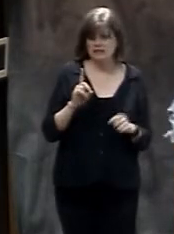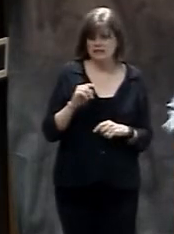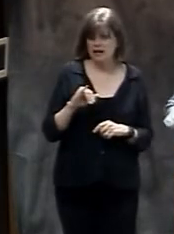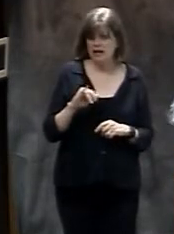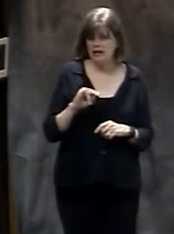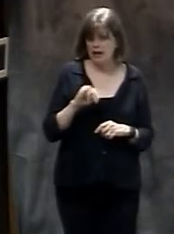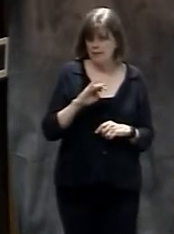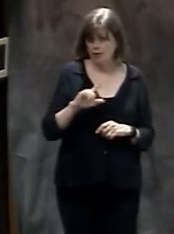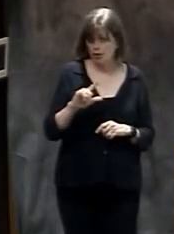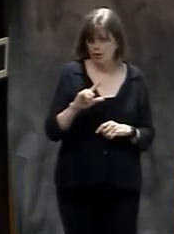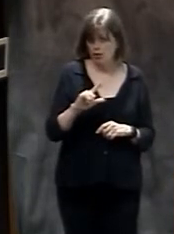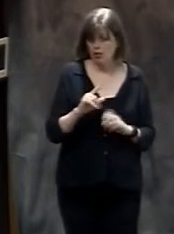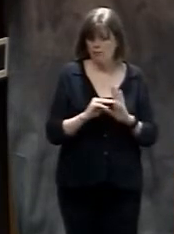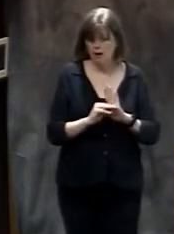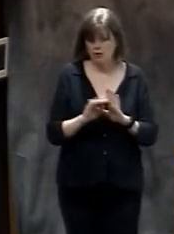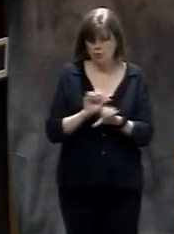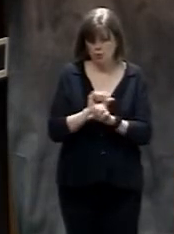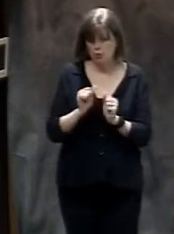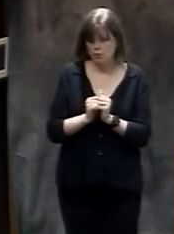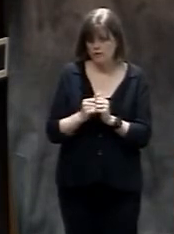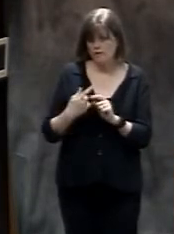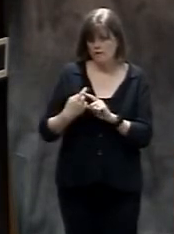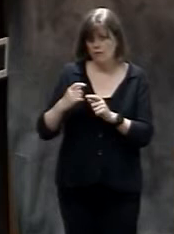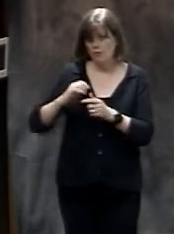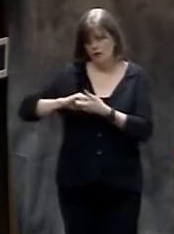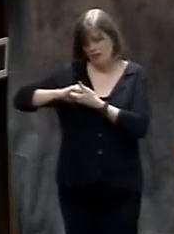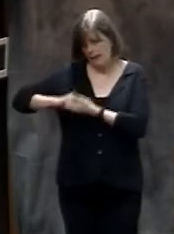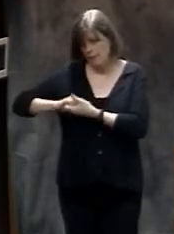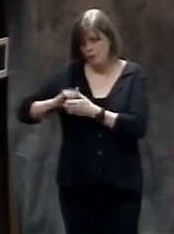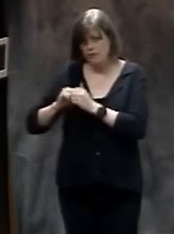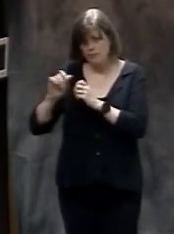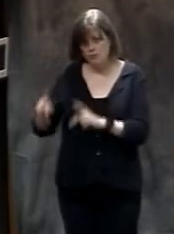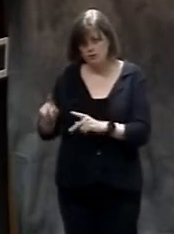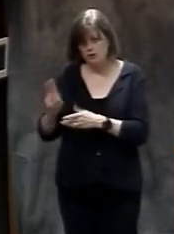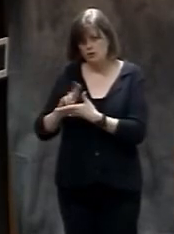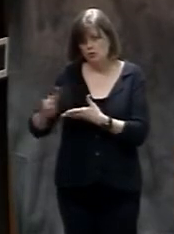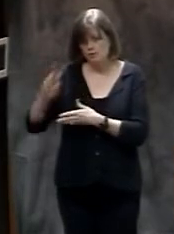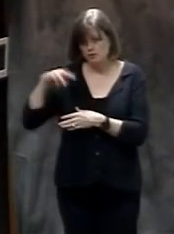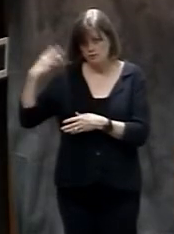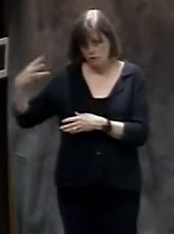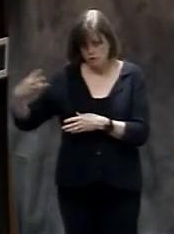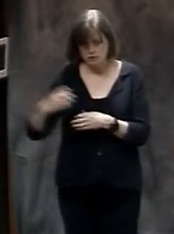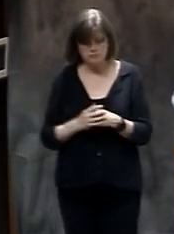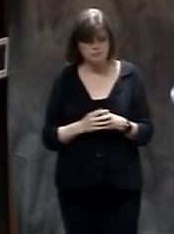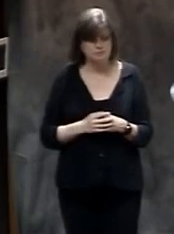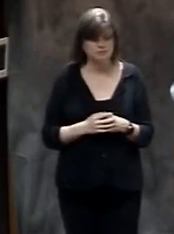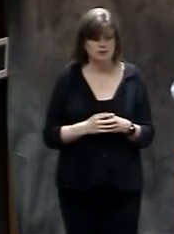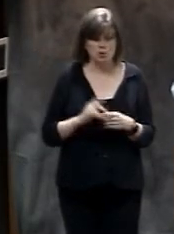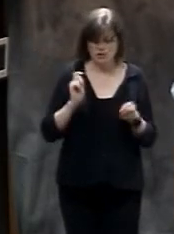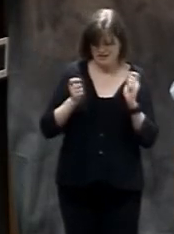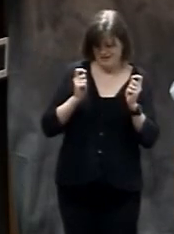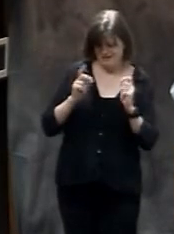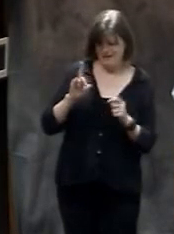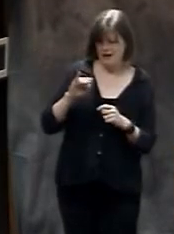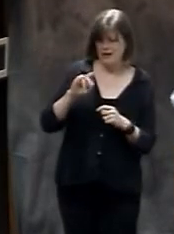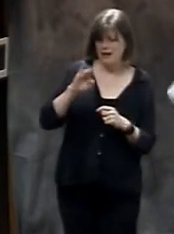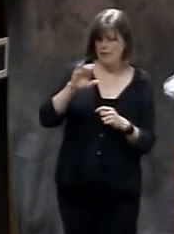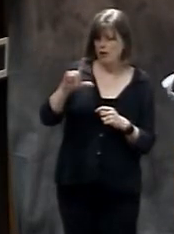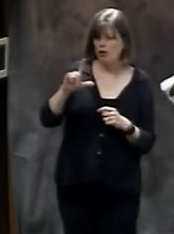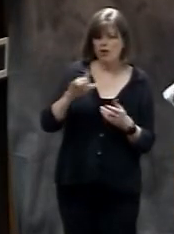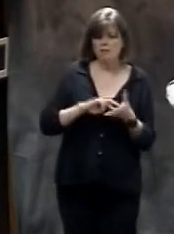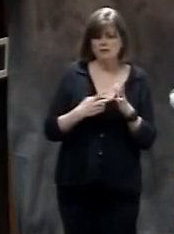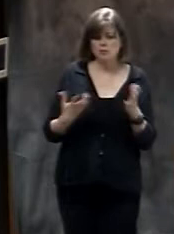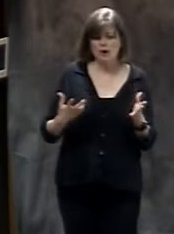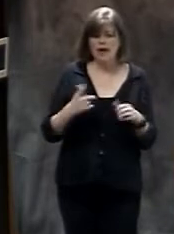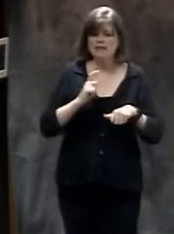with a collaborator at the University of Washington. By dynamical model, I mean a model that has a time